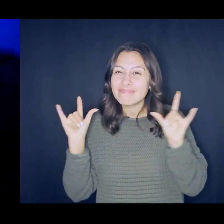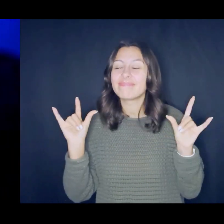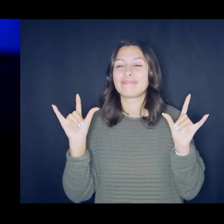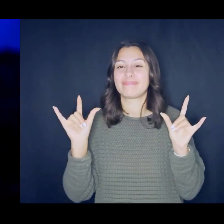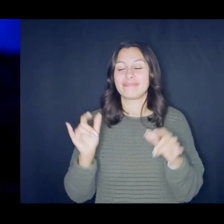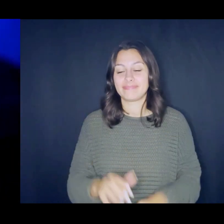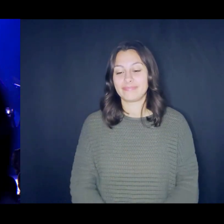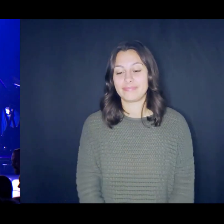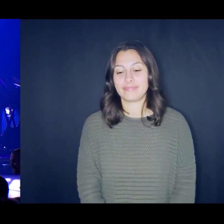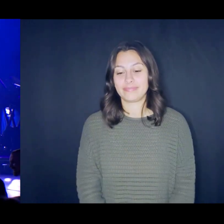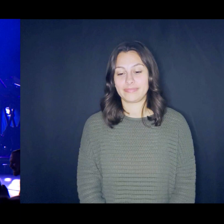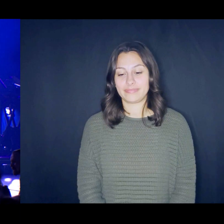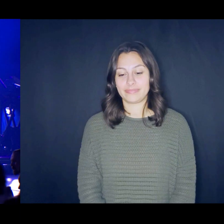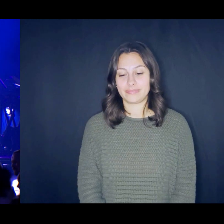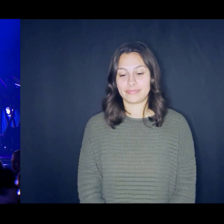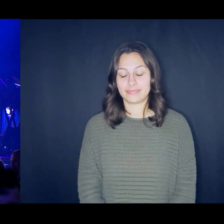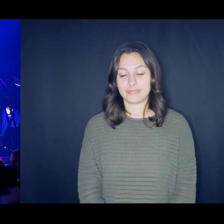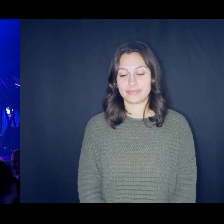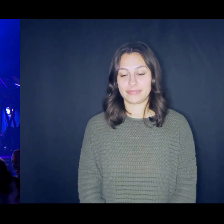in the room.